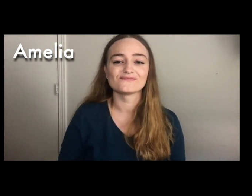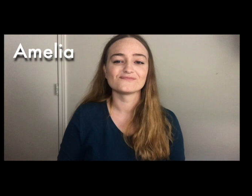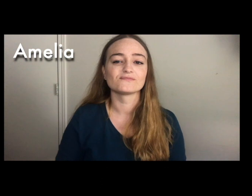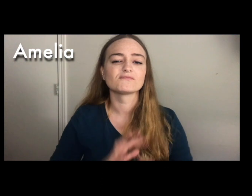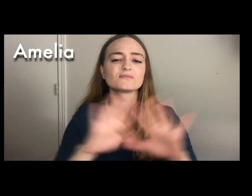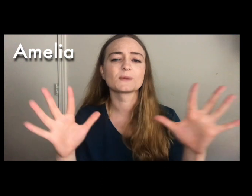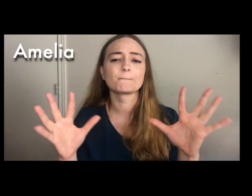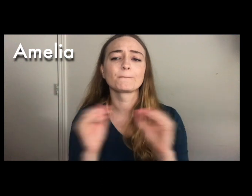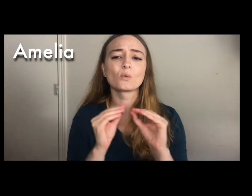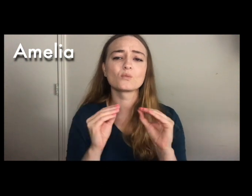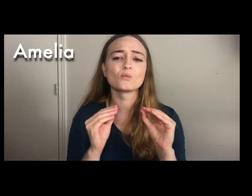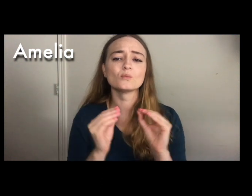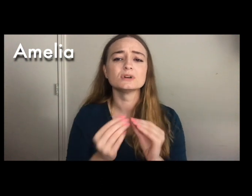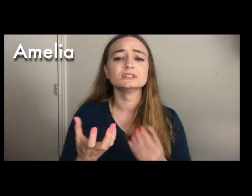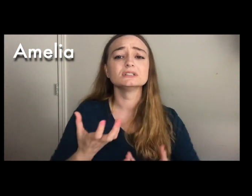So no